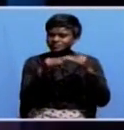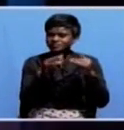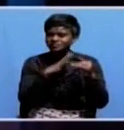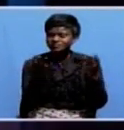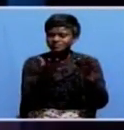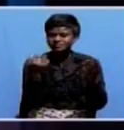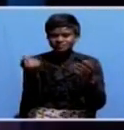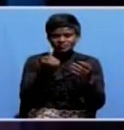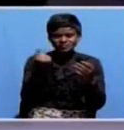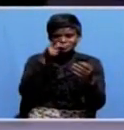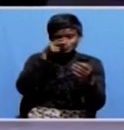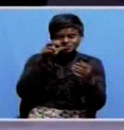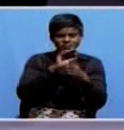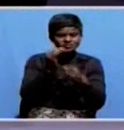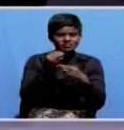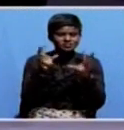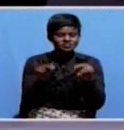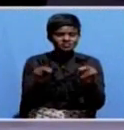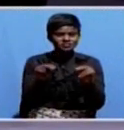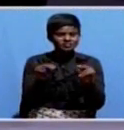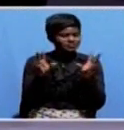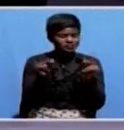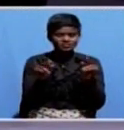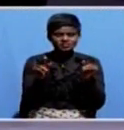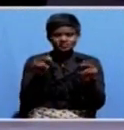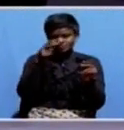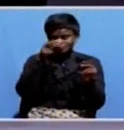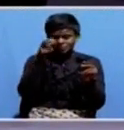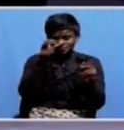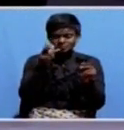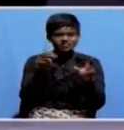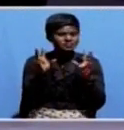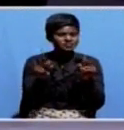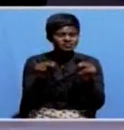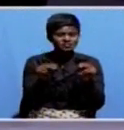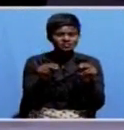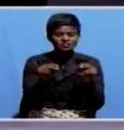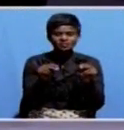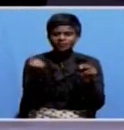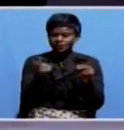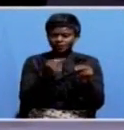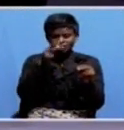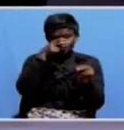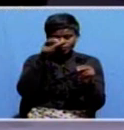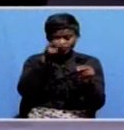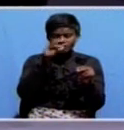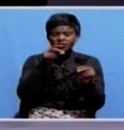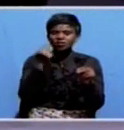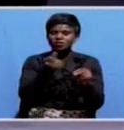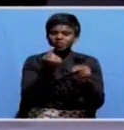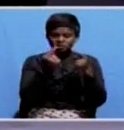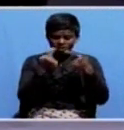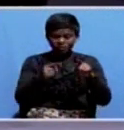less corruption then? No. Corruption, my dear Grevasio, exists in conditions